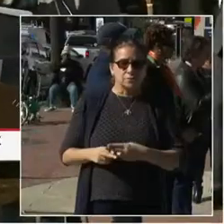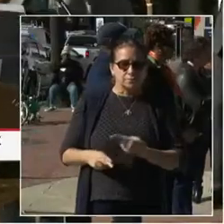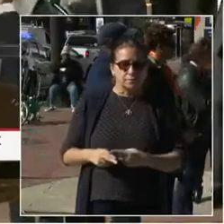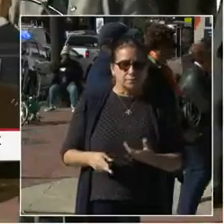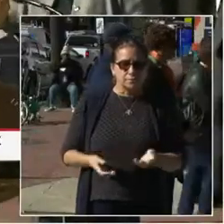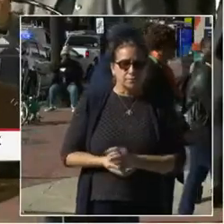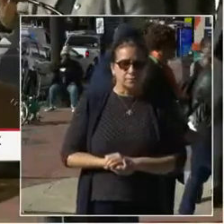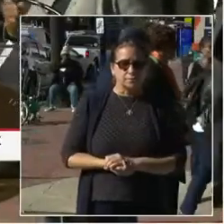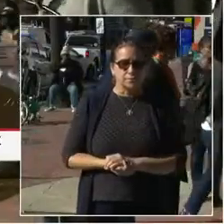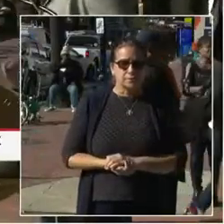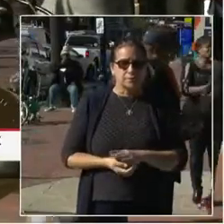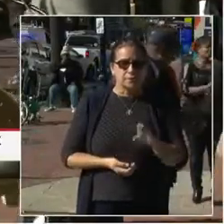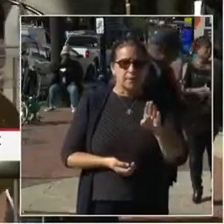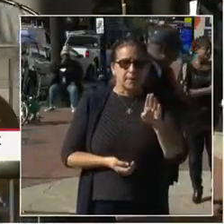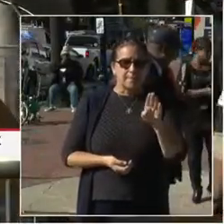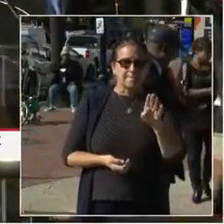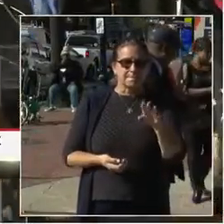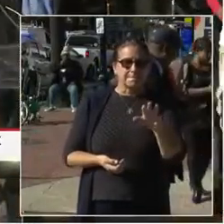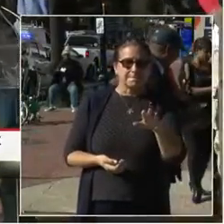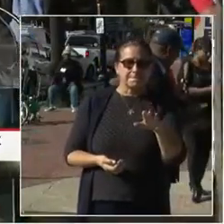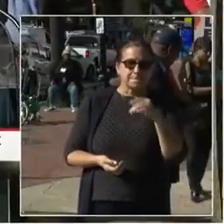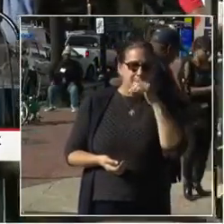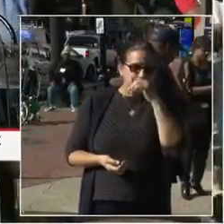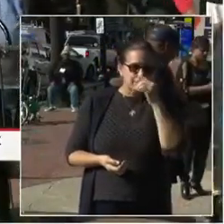Brianne Nadeau.